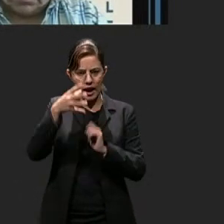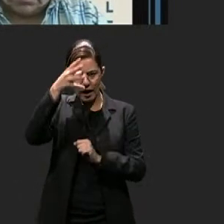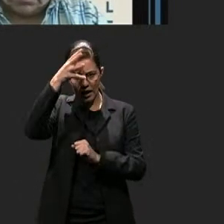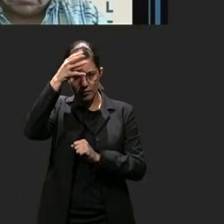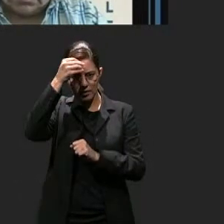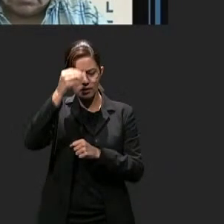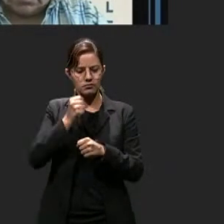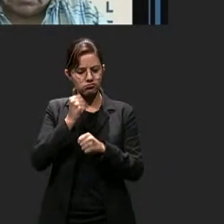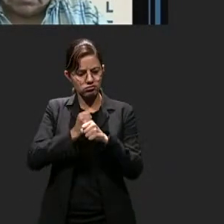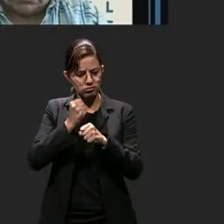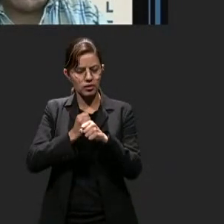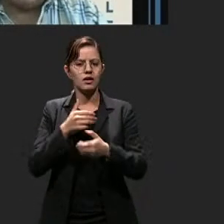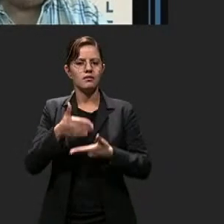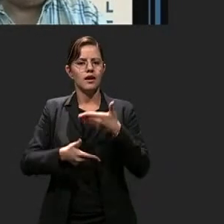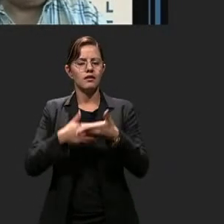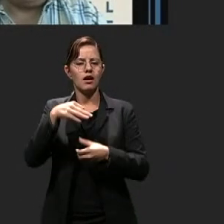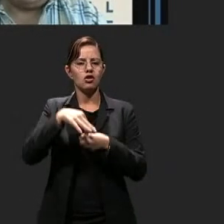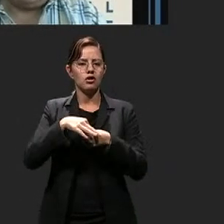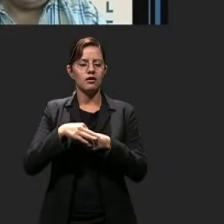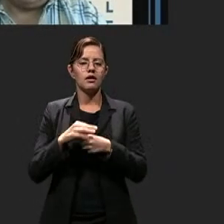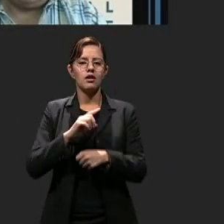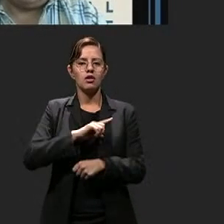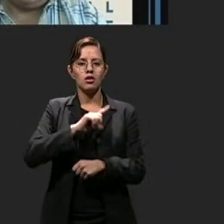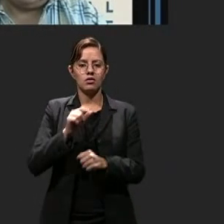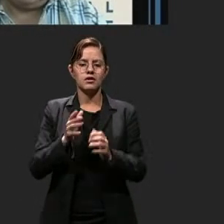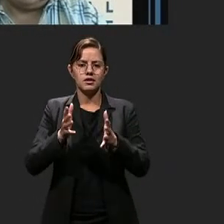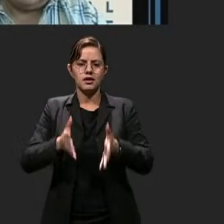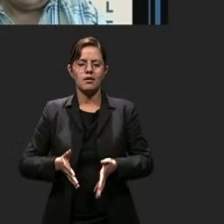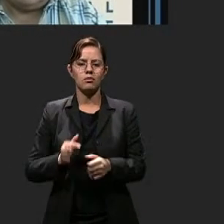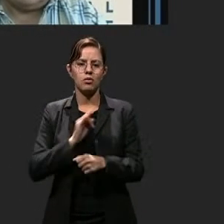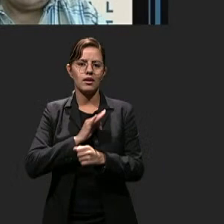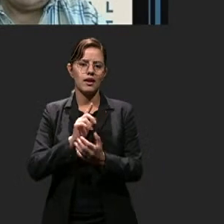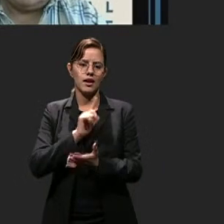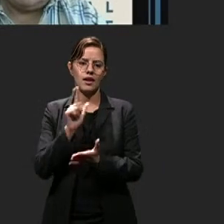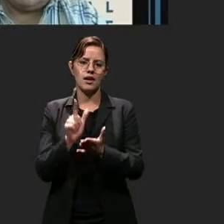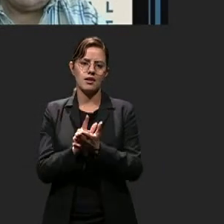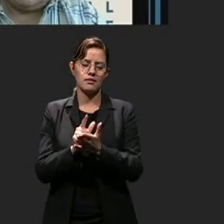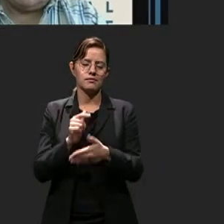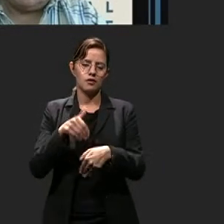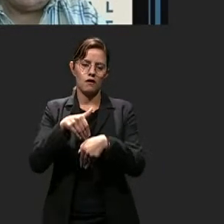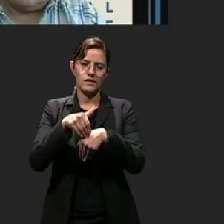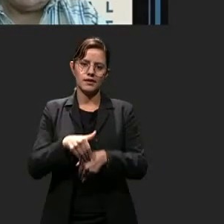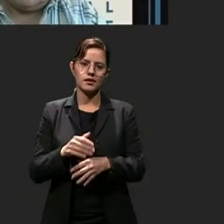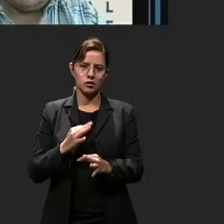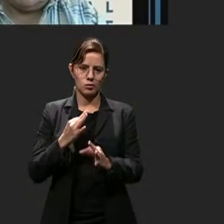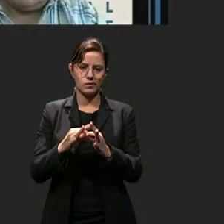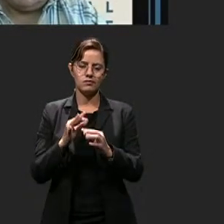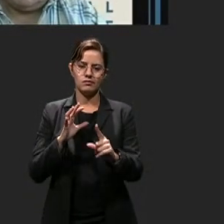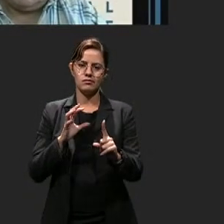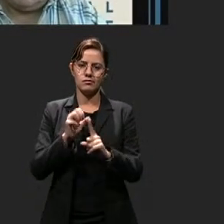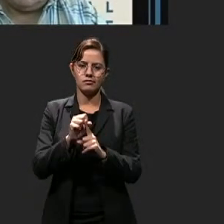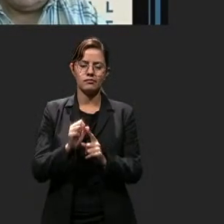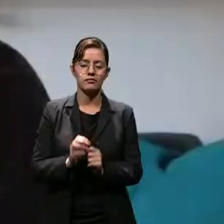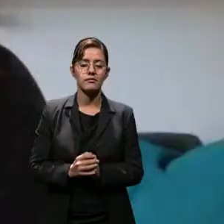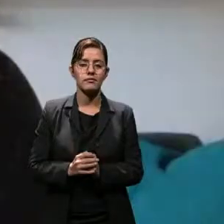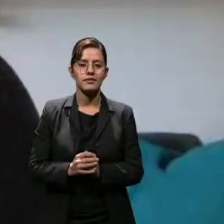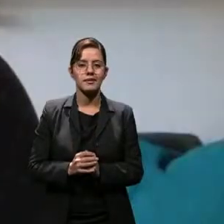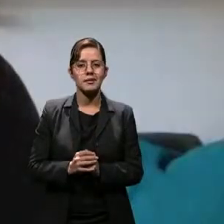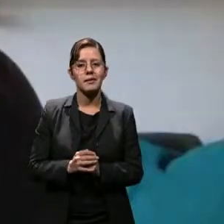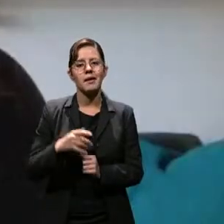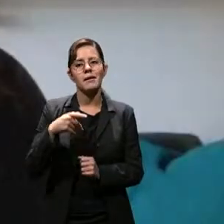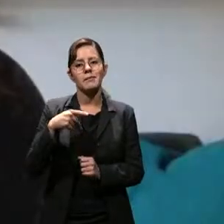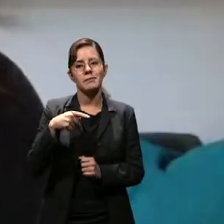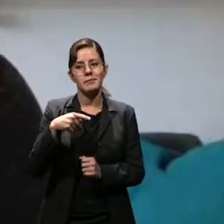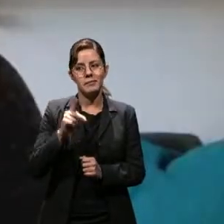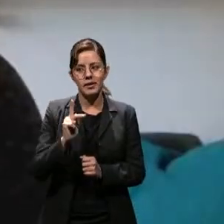of the exercise of the electoral results in such a way that they provide the legitimacy to and trust on